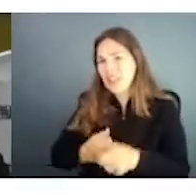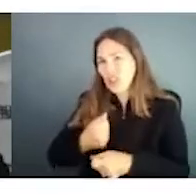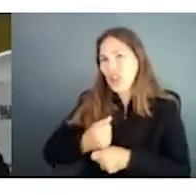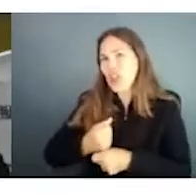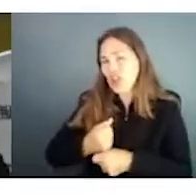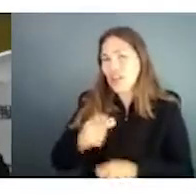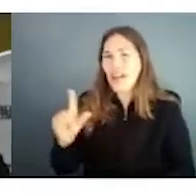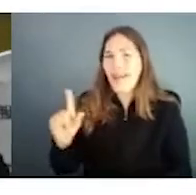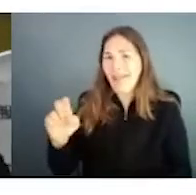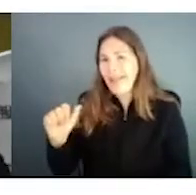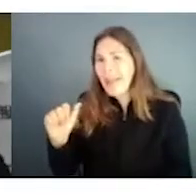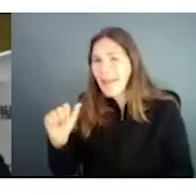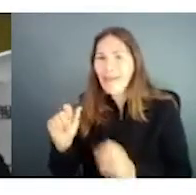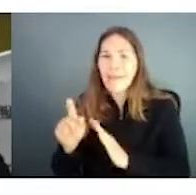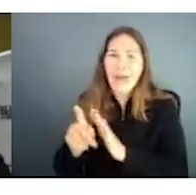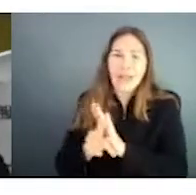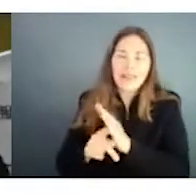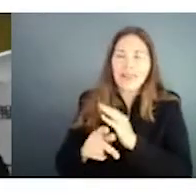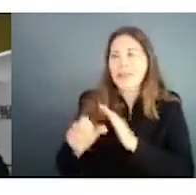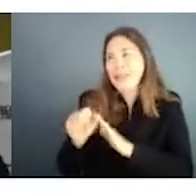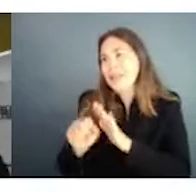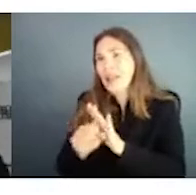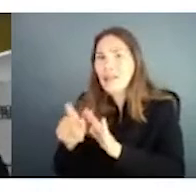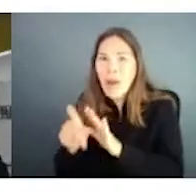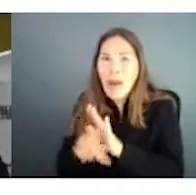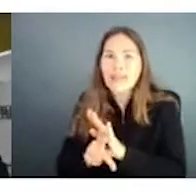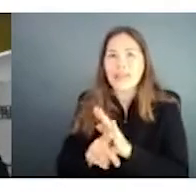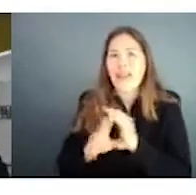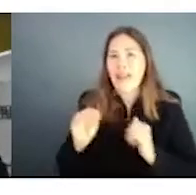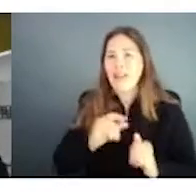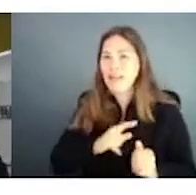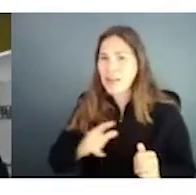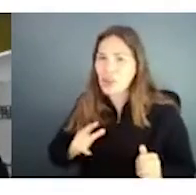LEA policy, state policies, and legislation.